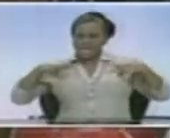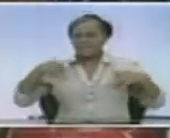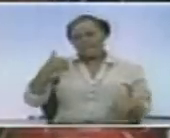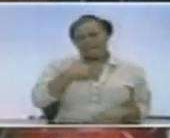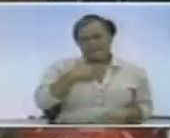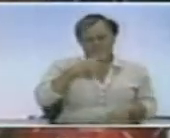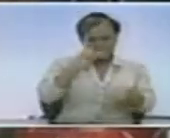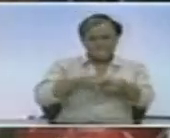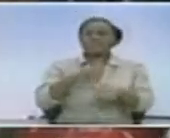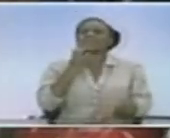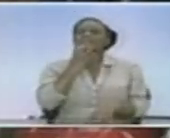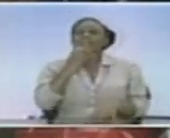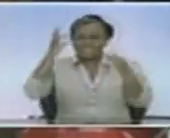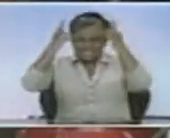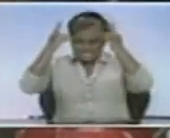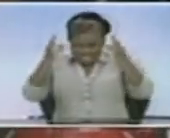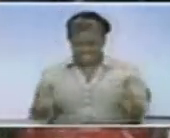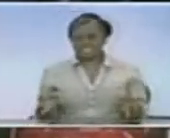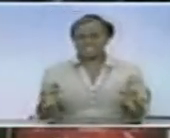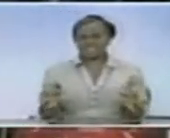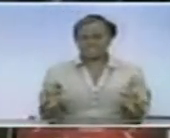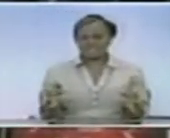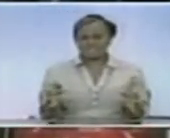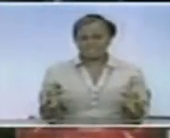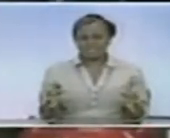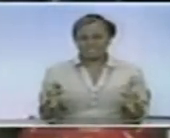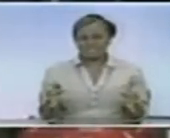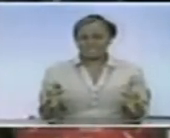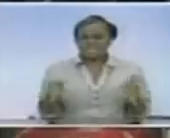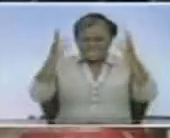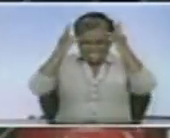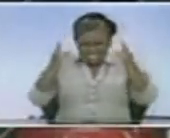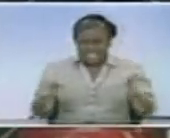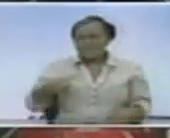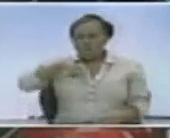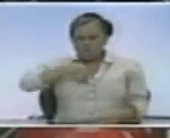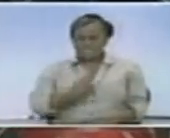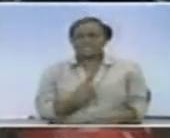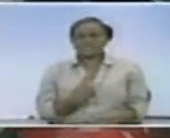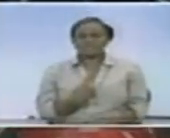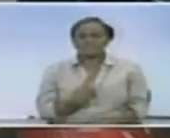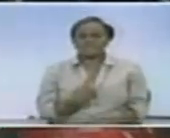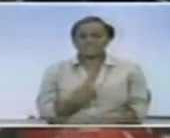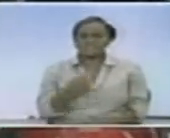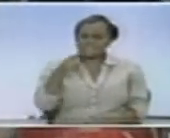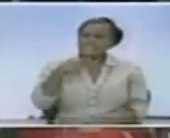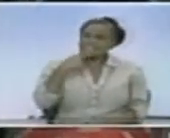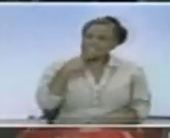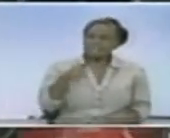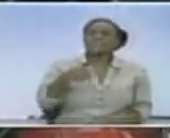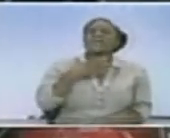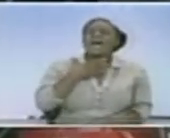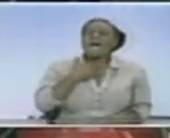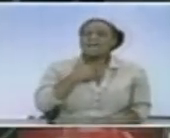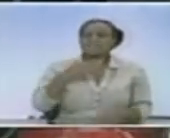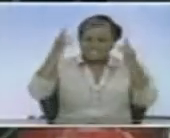when Kenyatta will make a decision and make it on his own, and he will call us and say, this is what I have